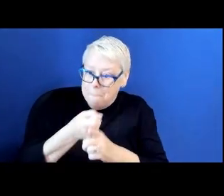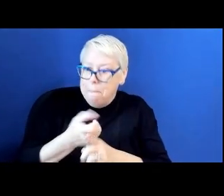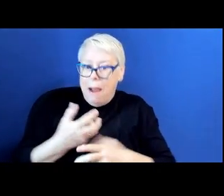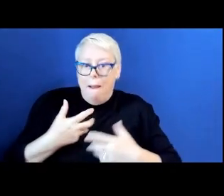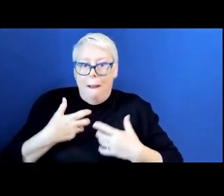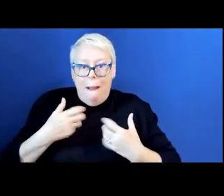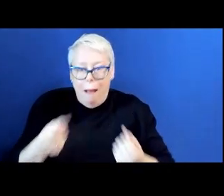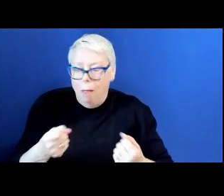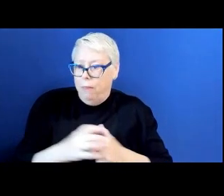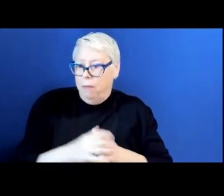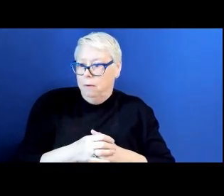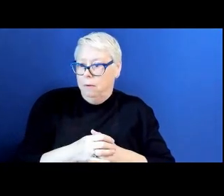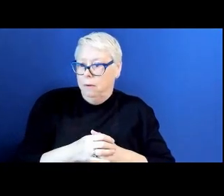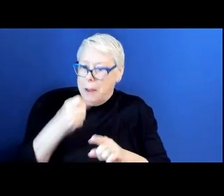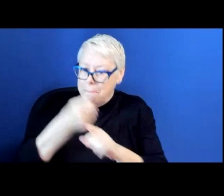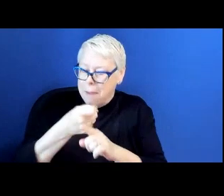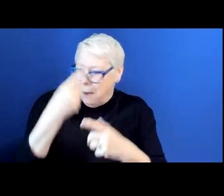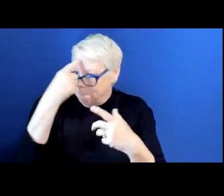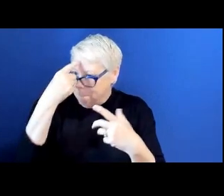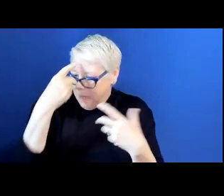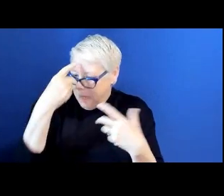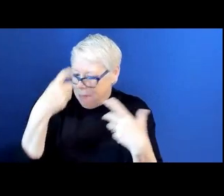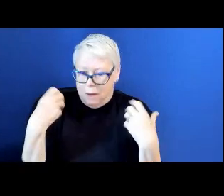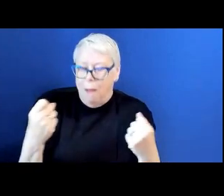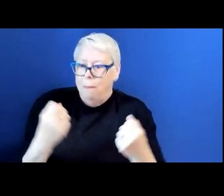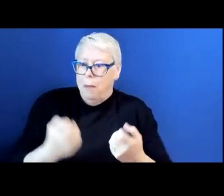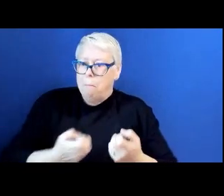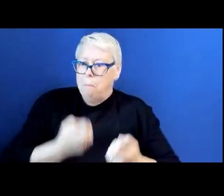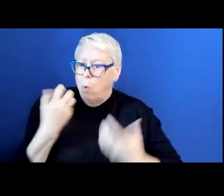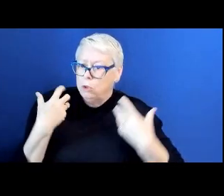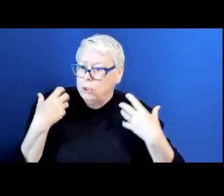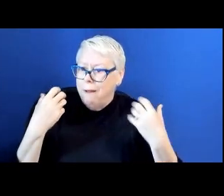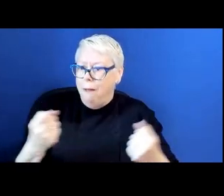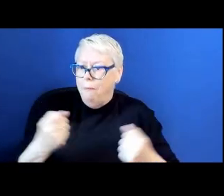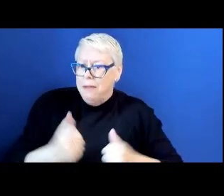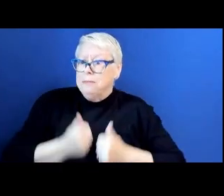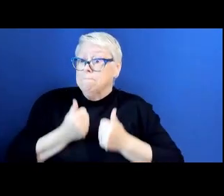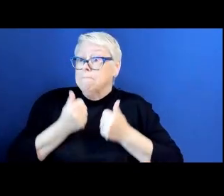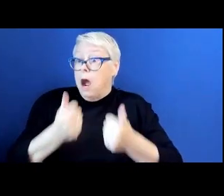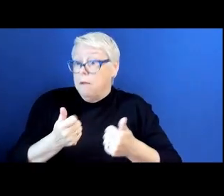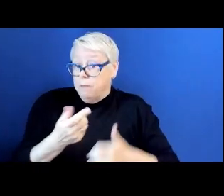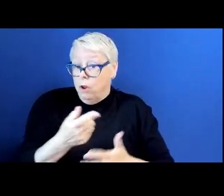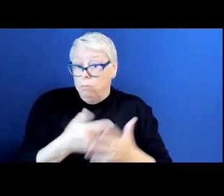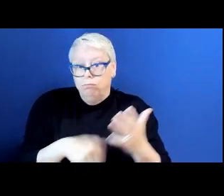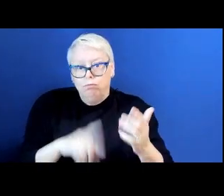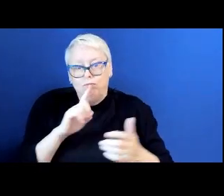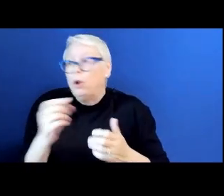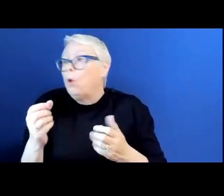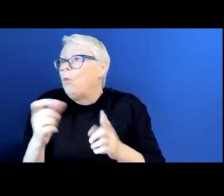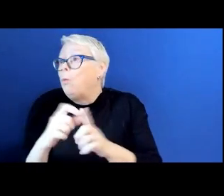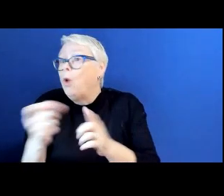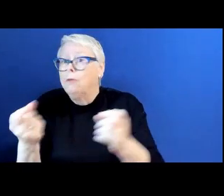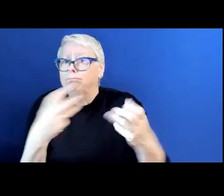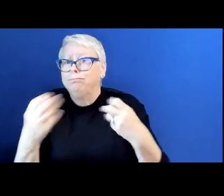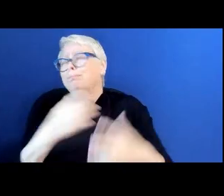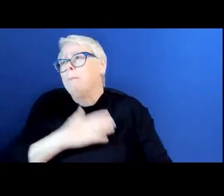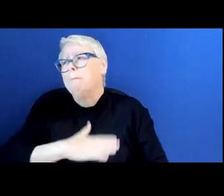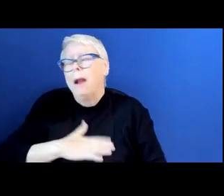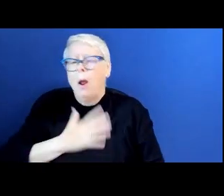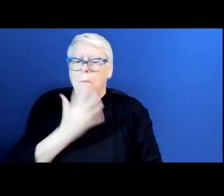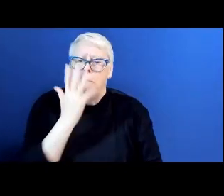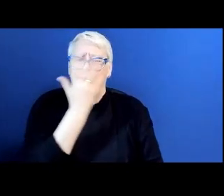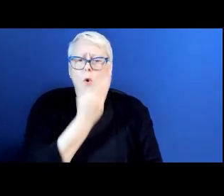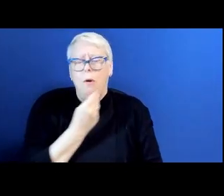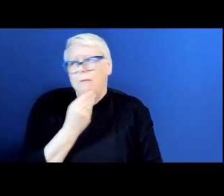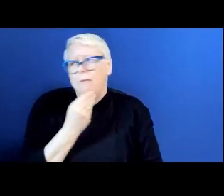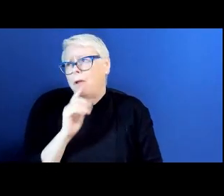your mental, emotional health, survival. Keep them coming. They are really beautiful